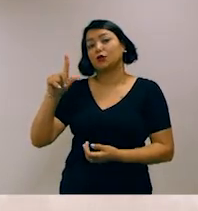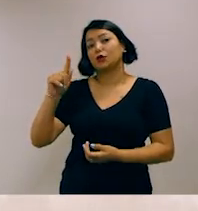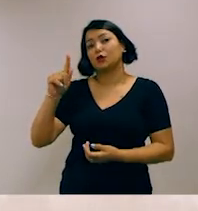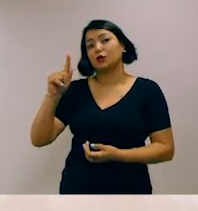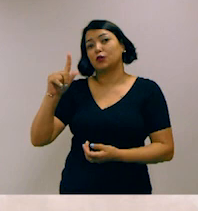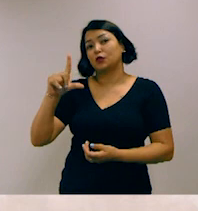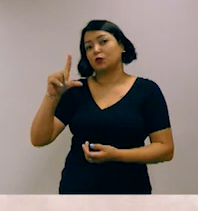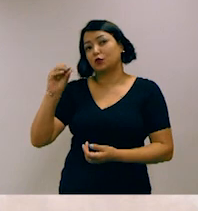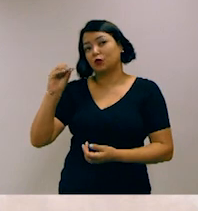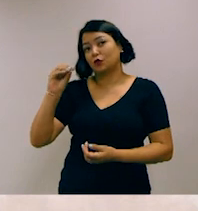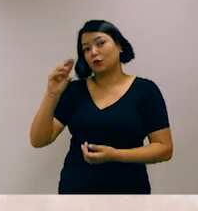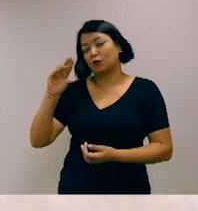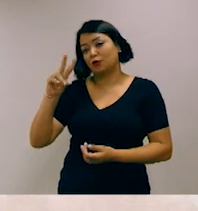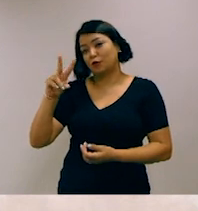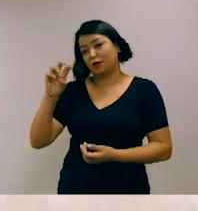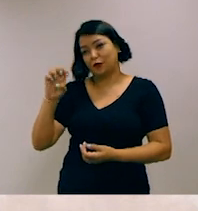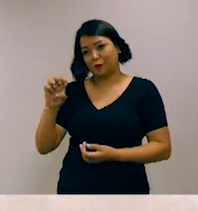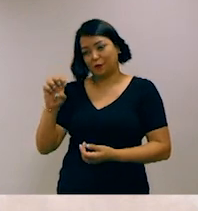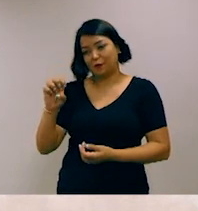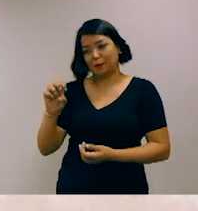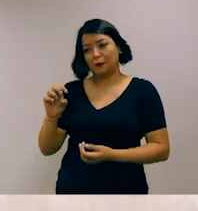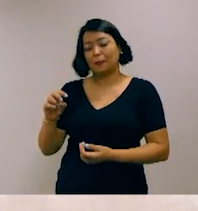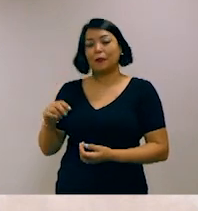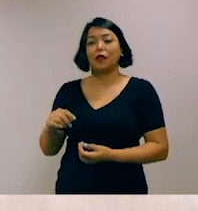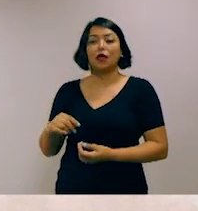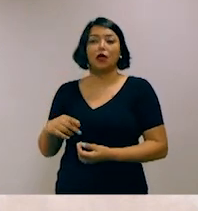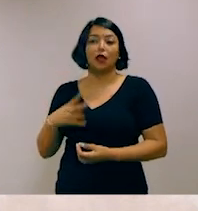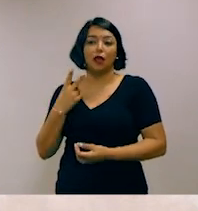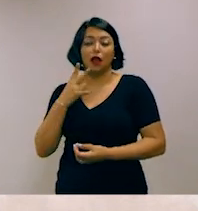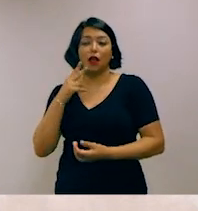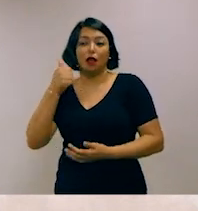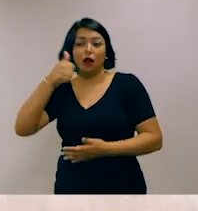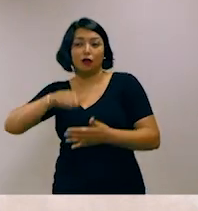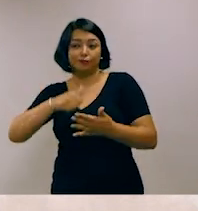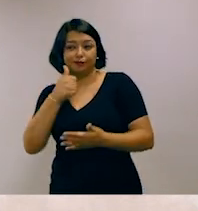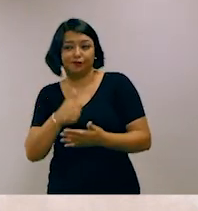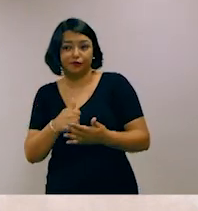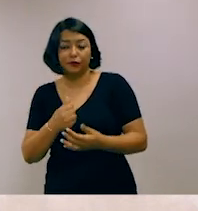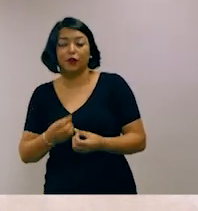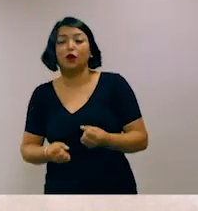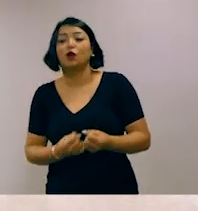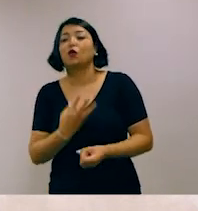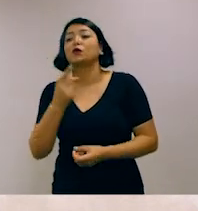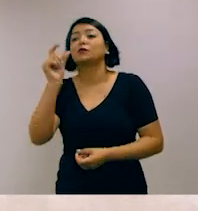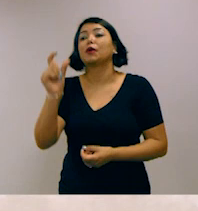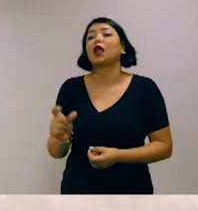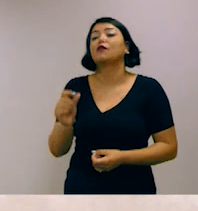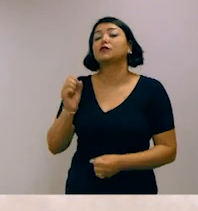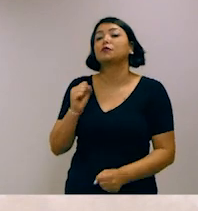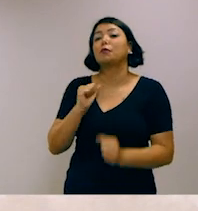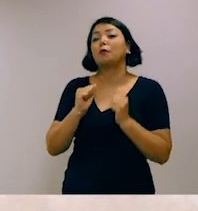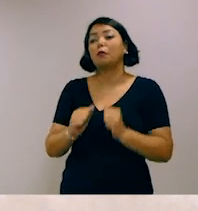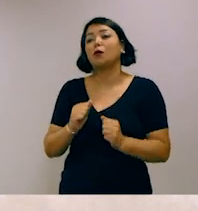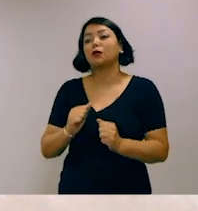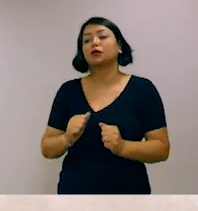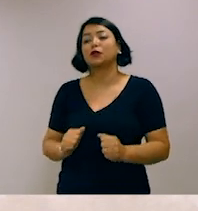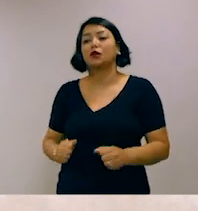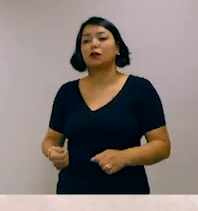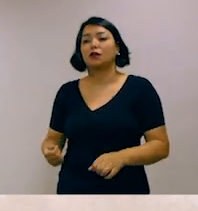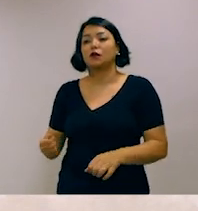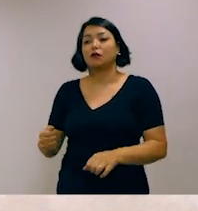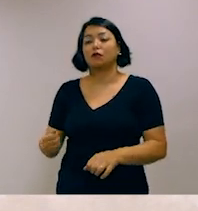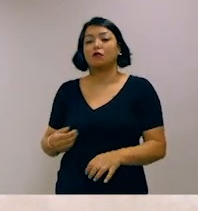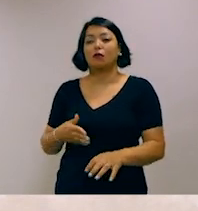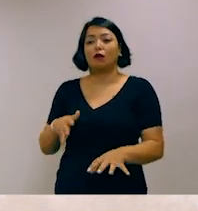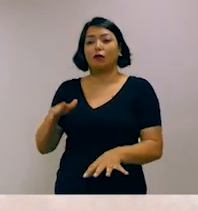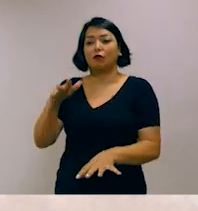the co-occurrence of the words, and it analyzes the probability of these words occurring